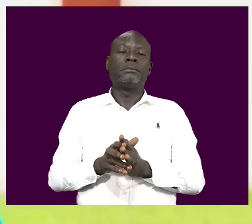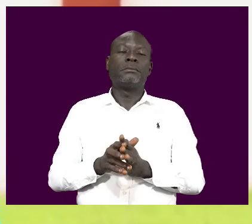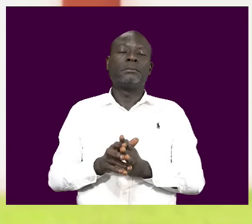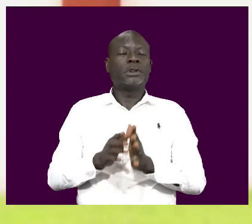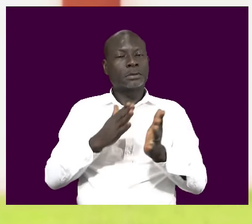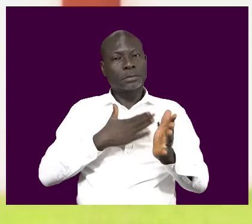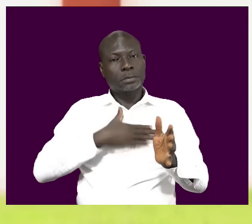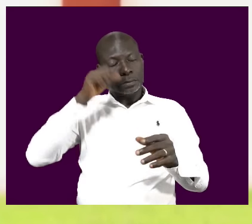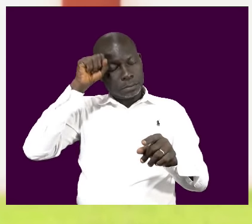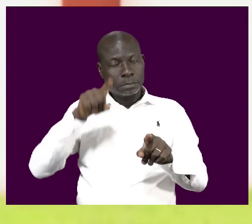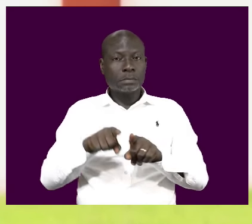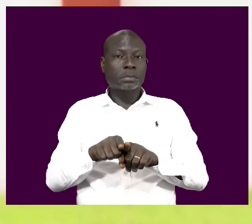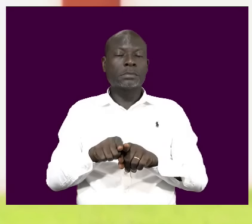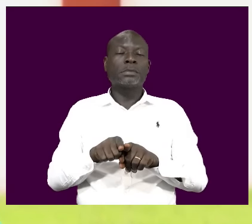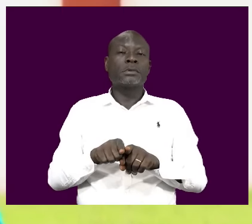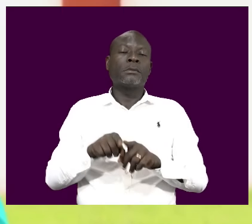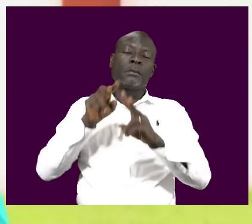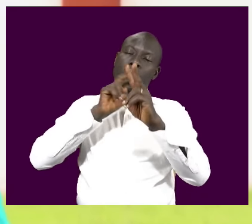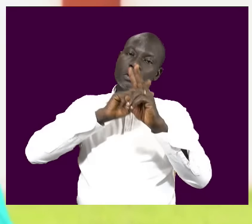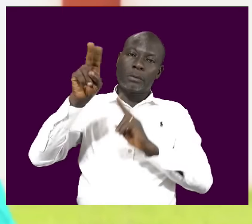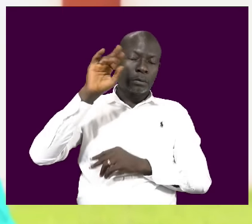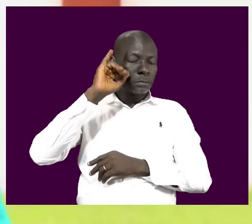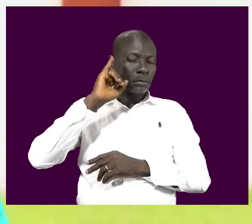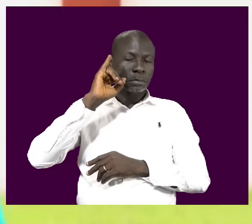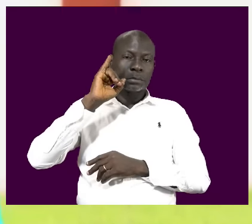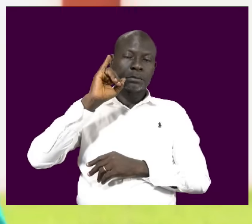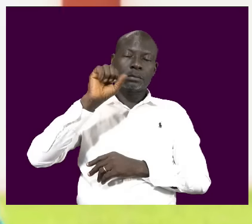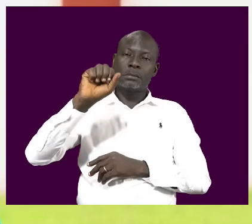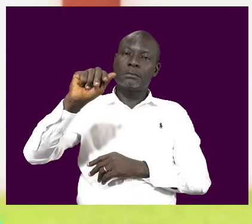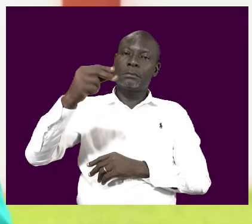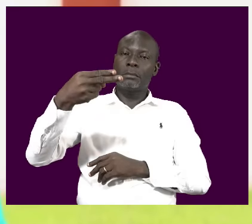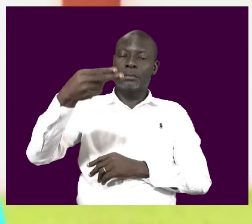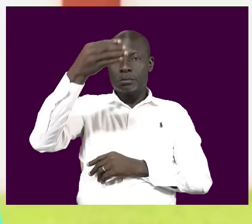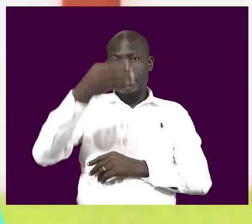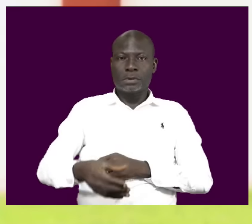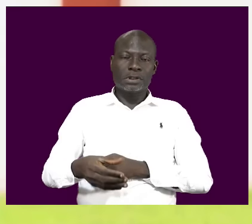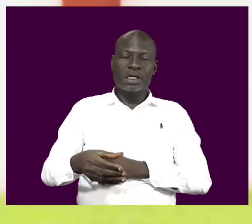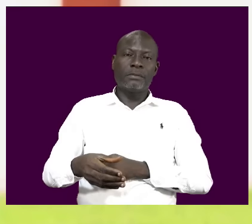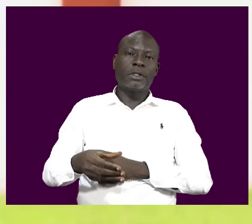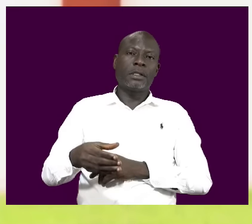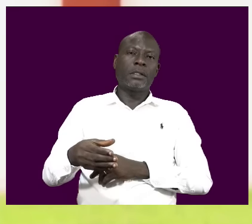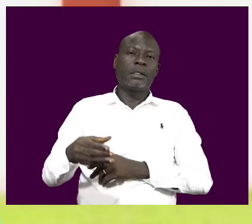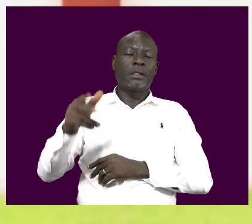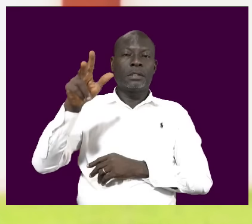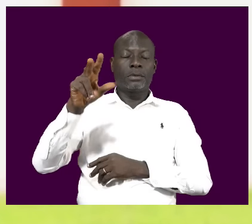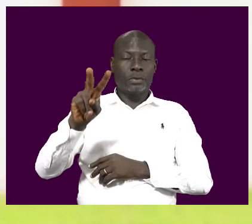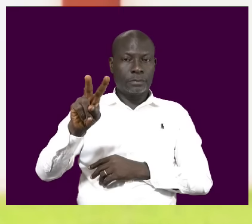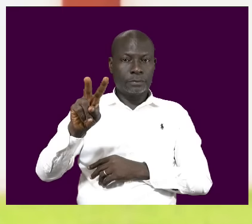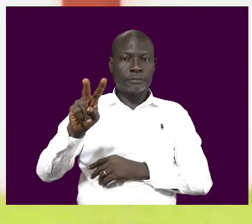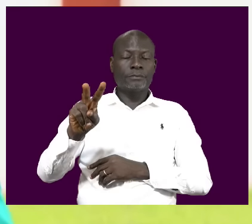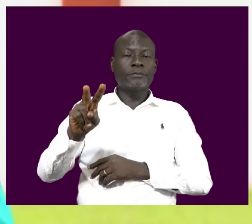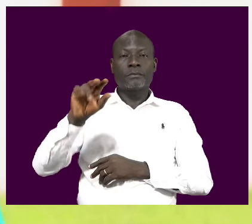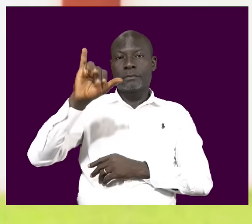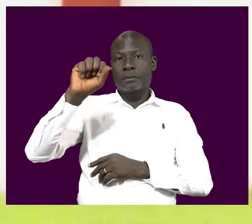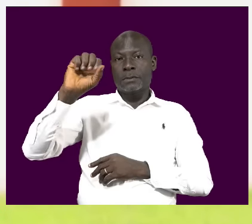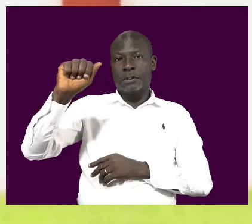menua odifo Isaiah engoma eti aduenum miensa Isaiah